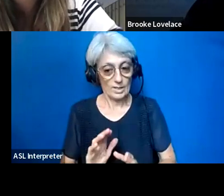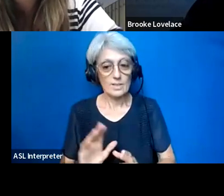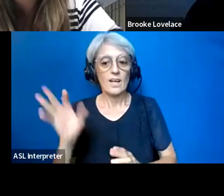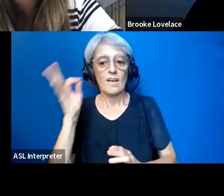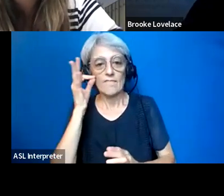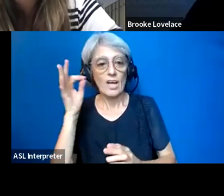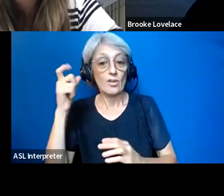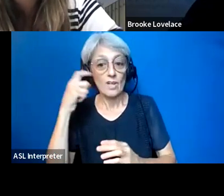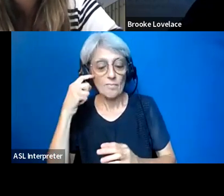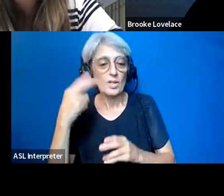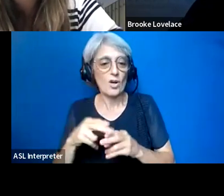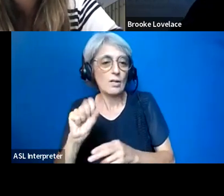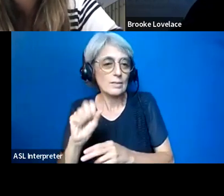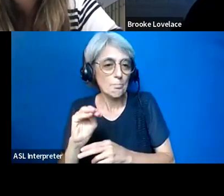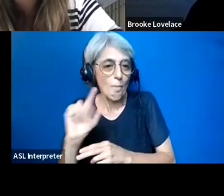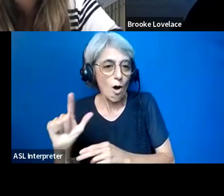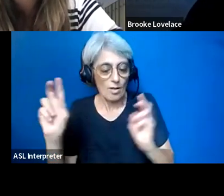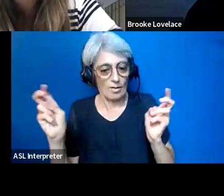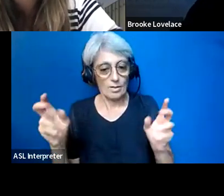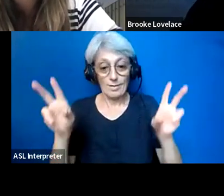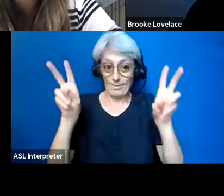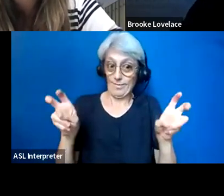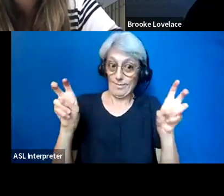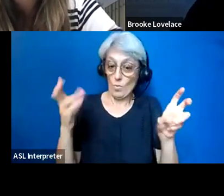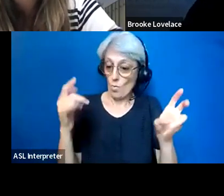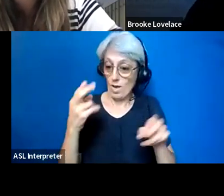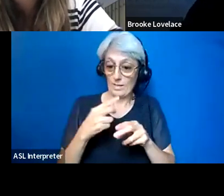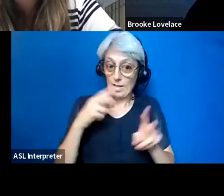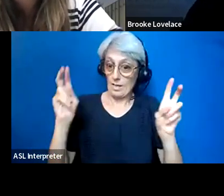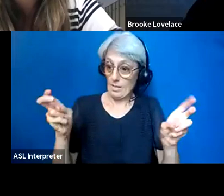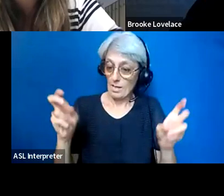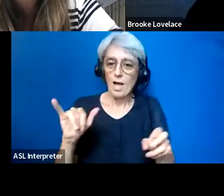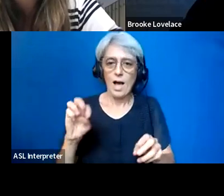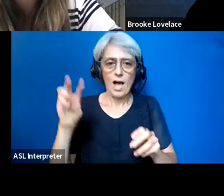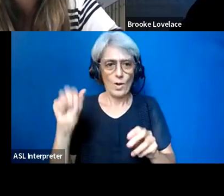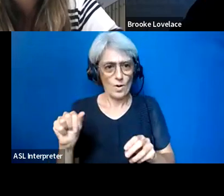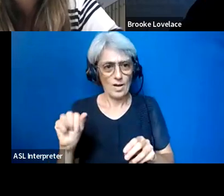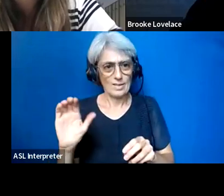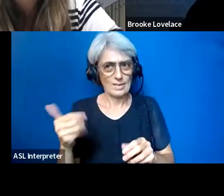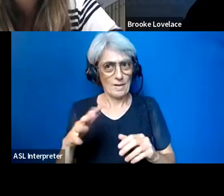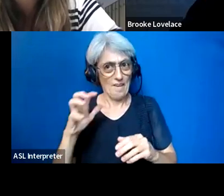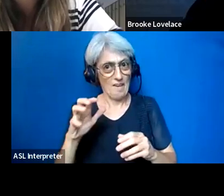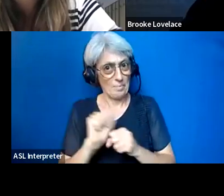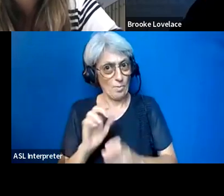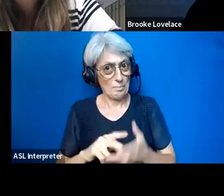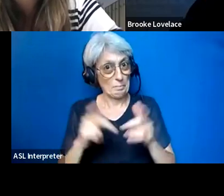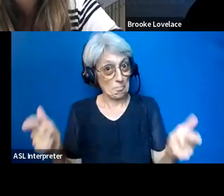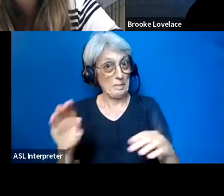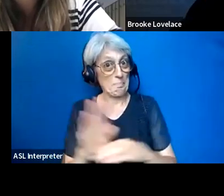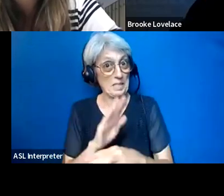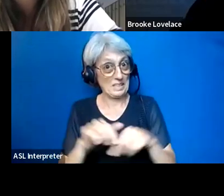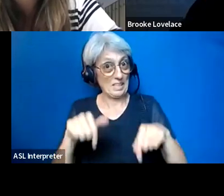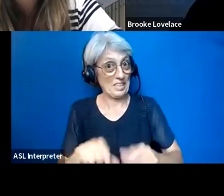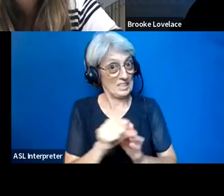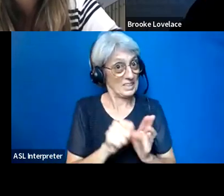to be small. I use air quotes because in Iowa, we would consider that to be pretty big business if you have 500 employees, but that's the federal